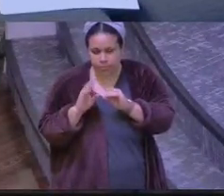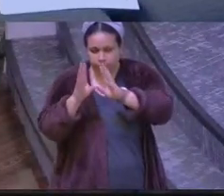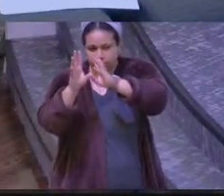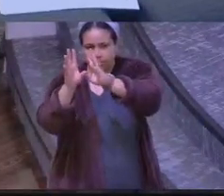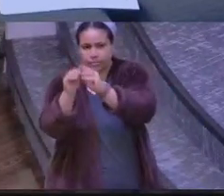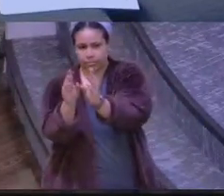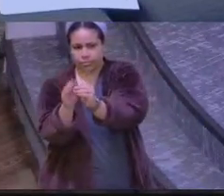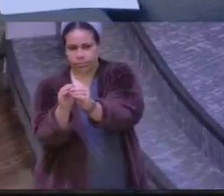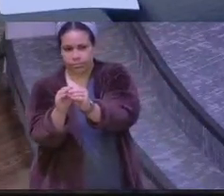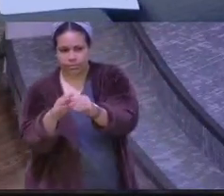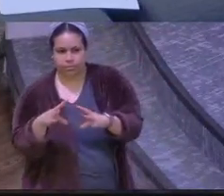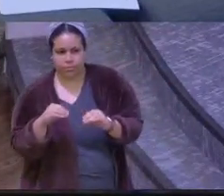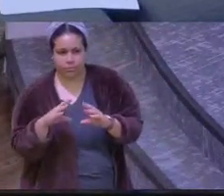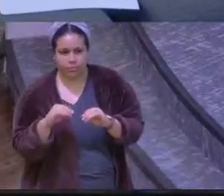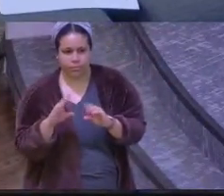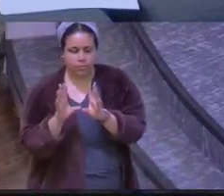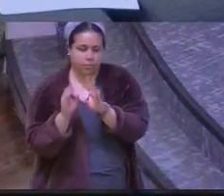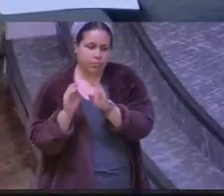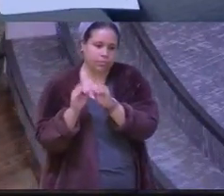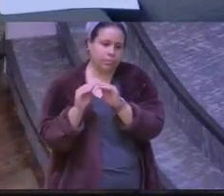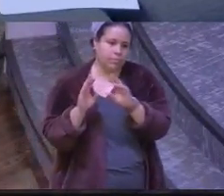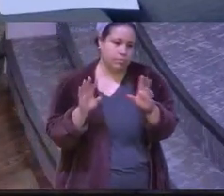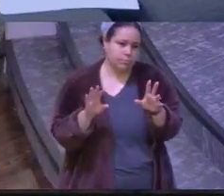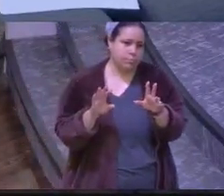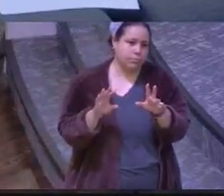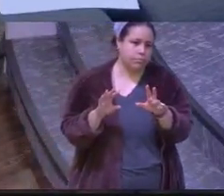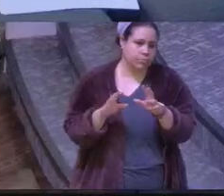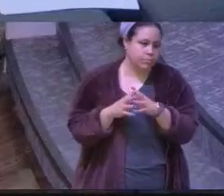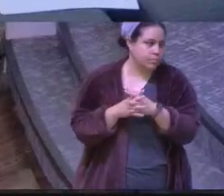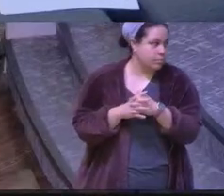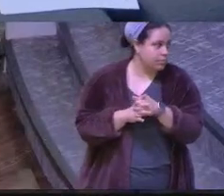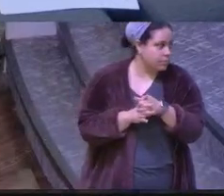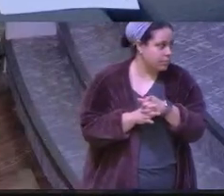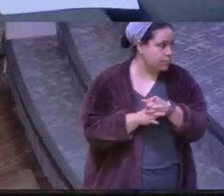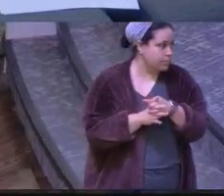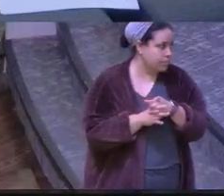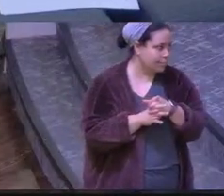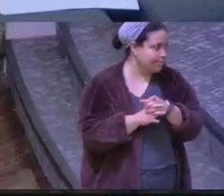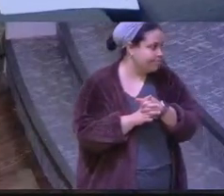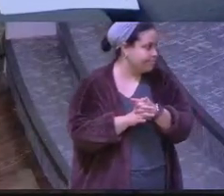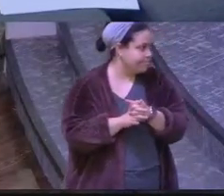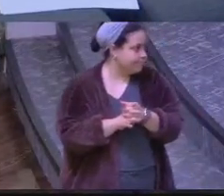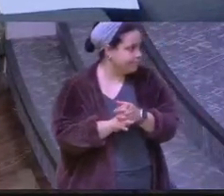encapsulate was all the thoughts y'all had from that meeting. So that was.